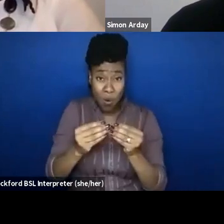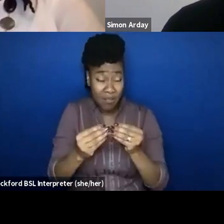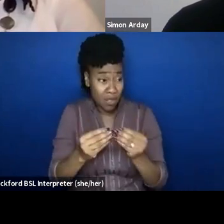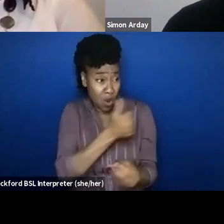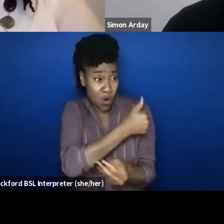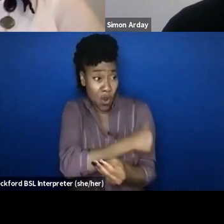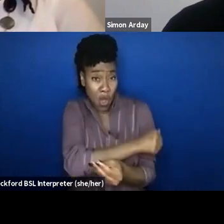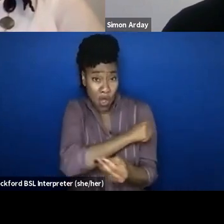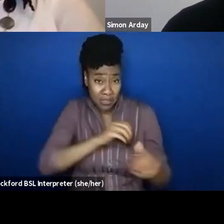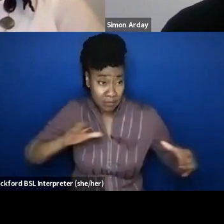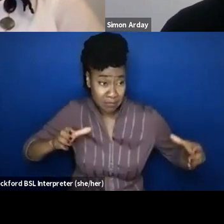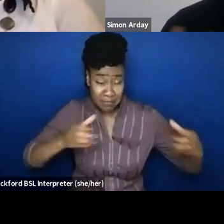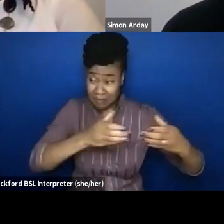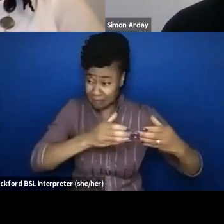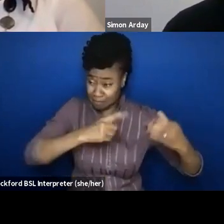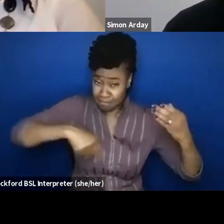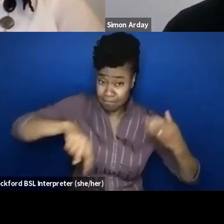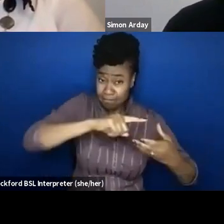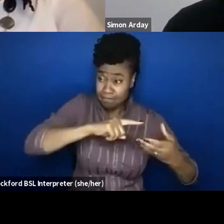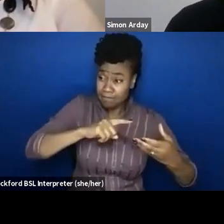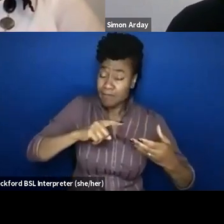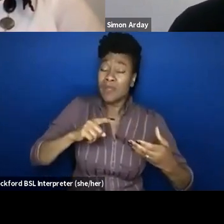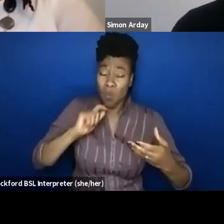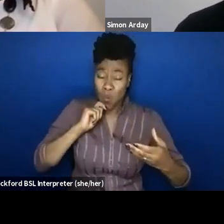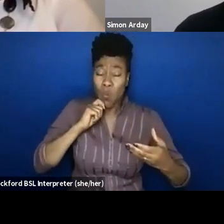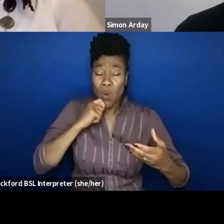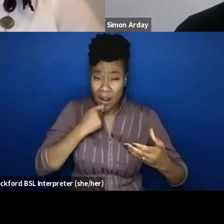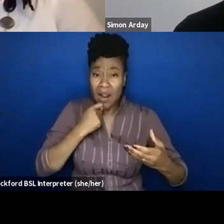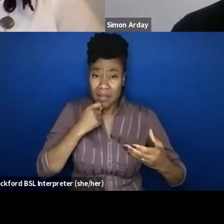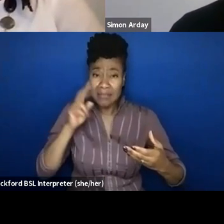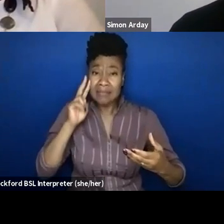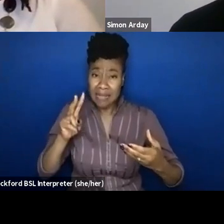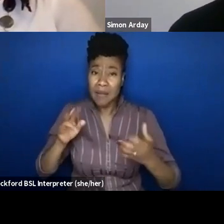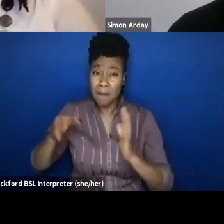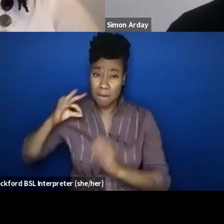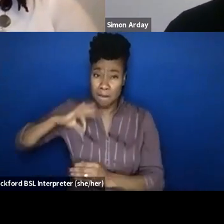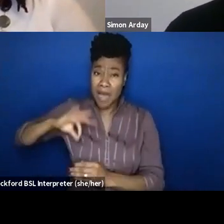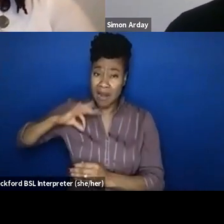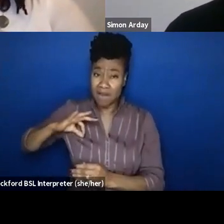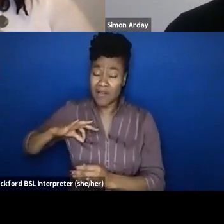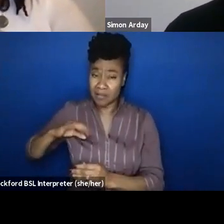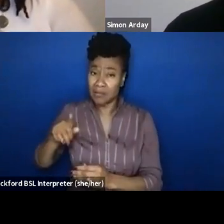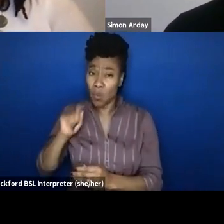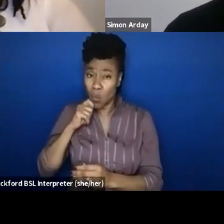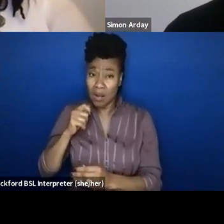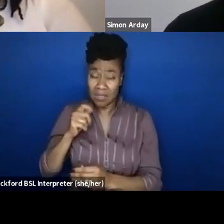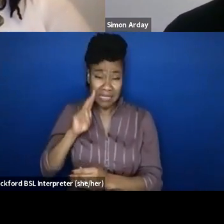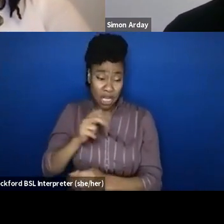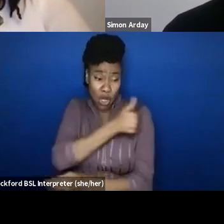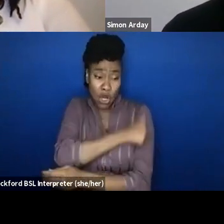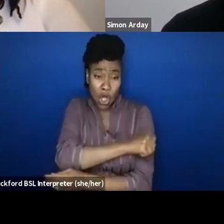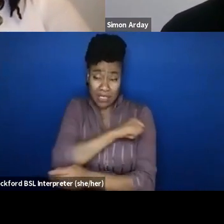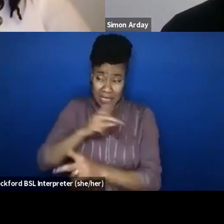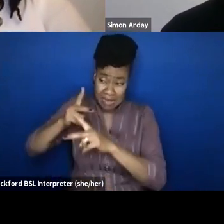of changes in care, we'll see benefits. So we've spoken a bit about stigma and